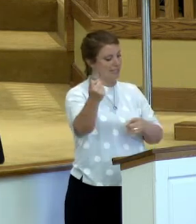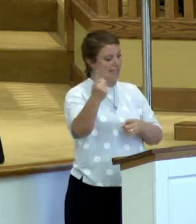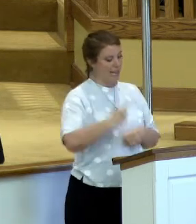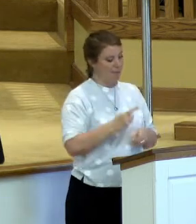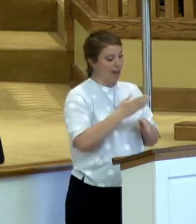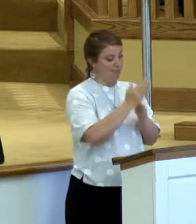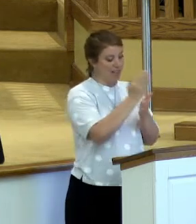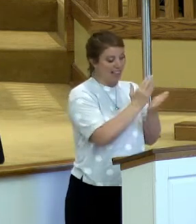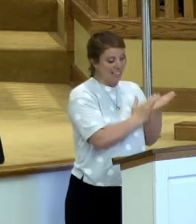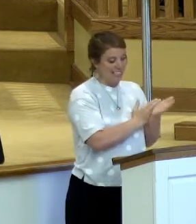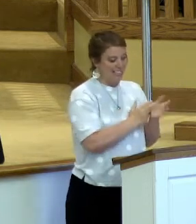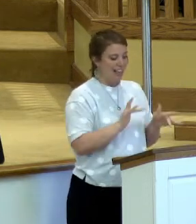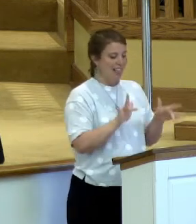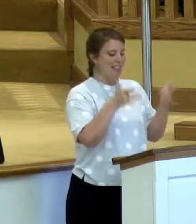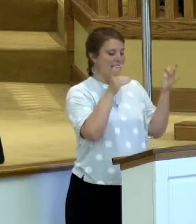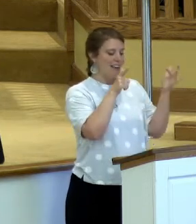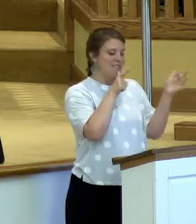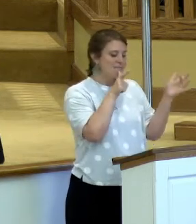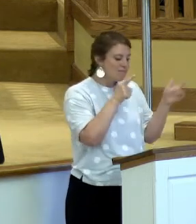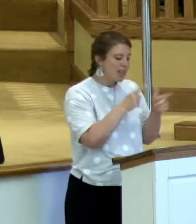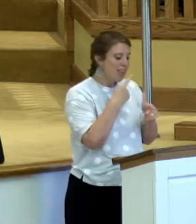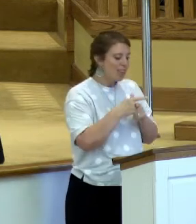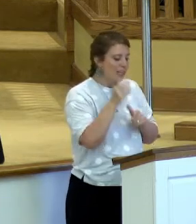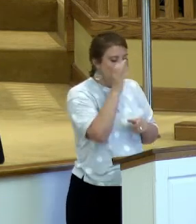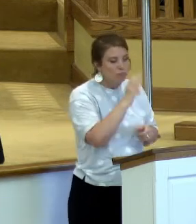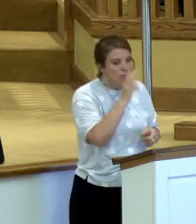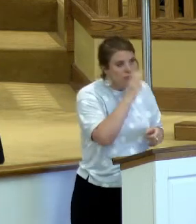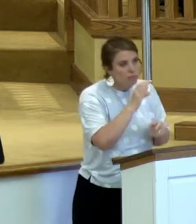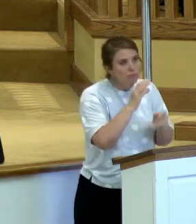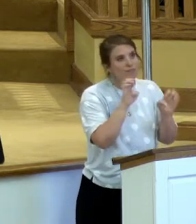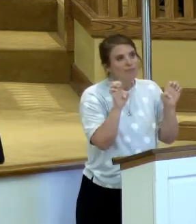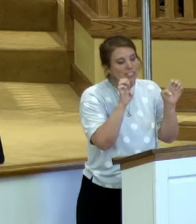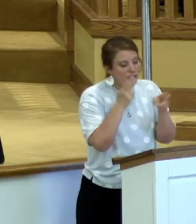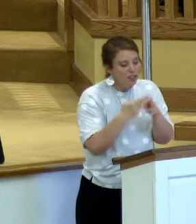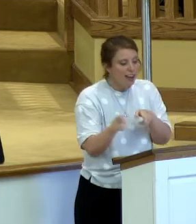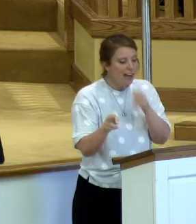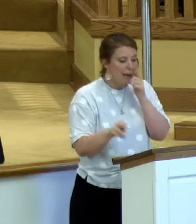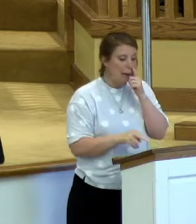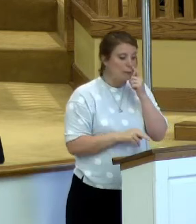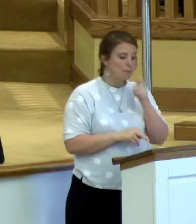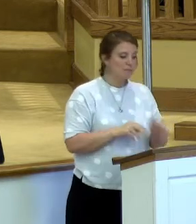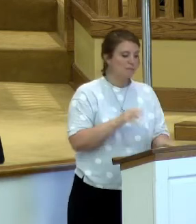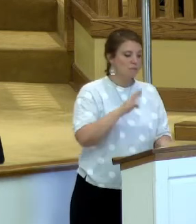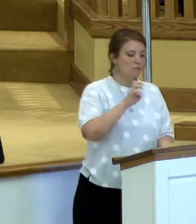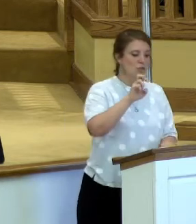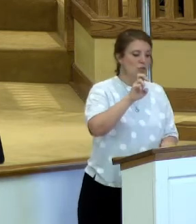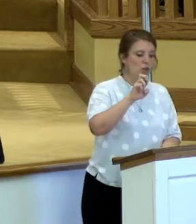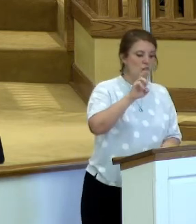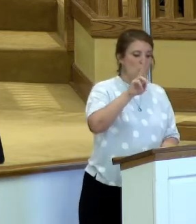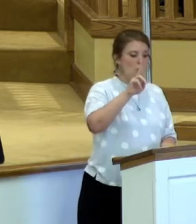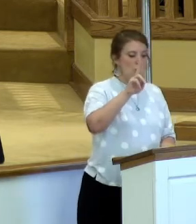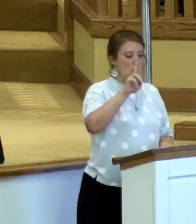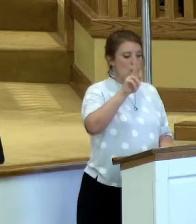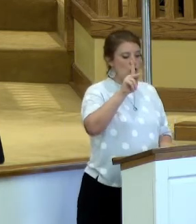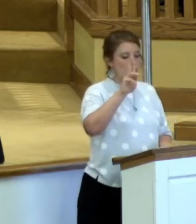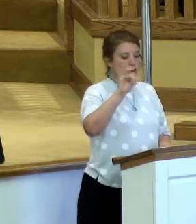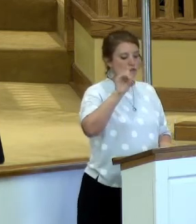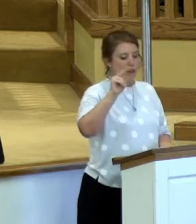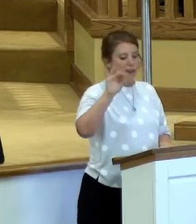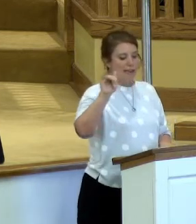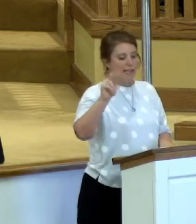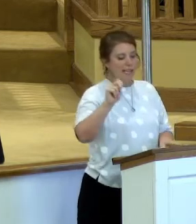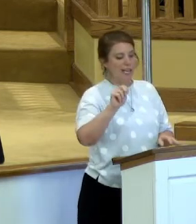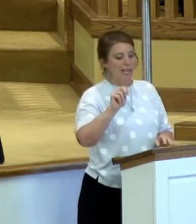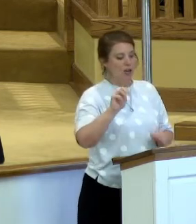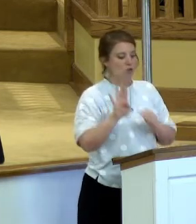Ukrainian refugee relief. Lisa and I have been amazed to see how God is providing for this new ministry opportunity. Not long after the refugee